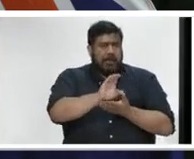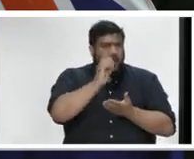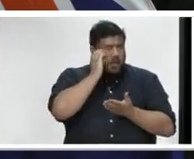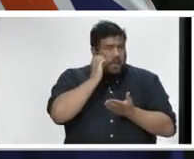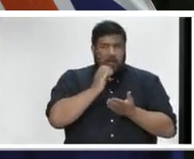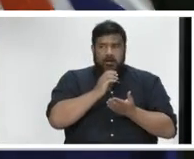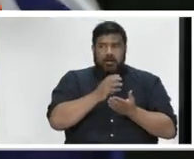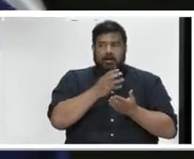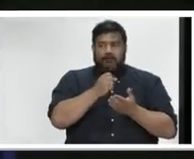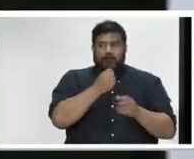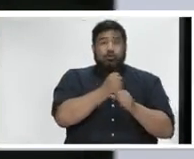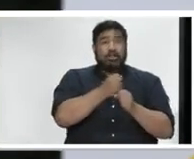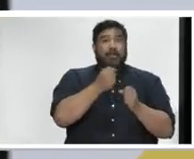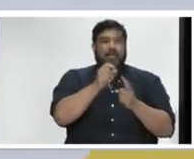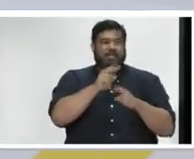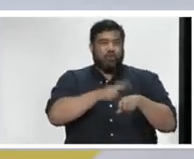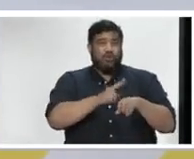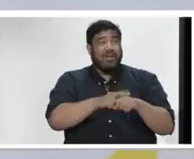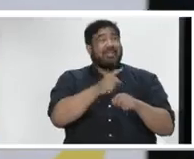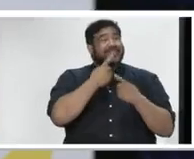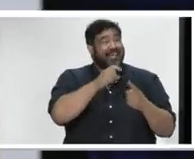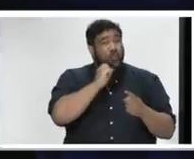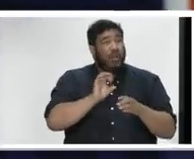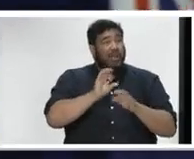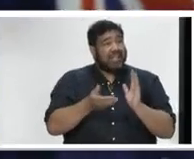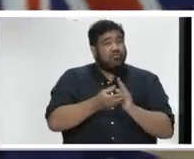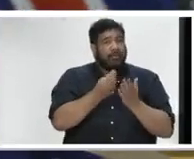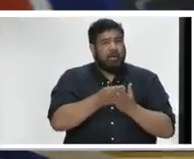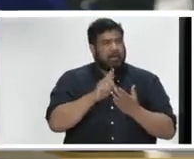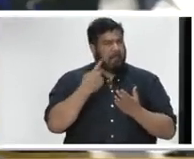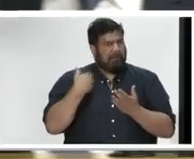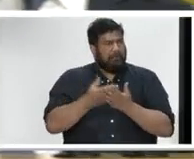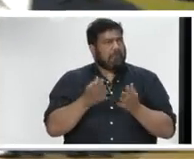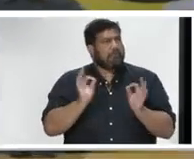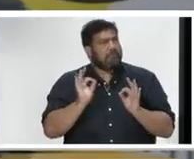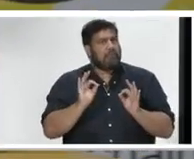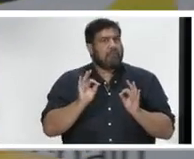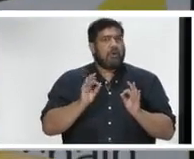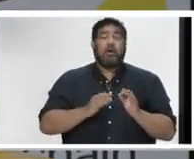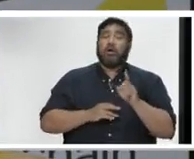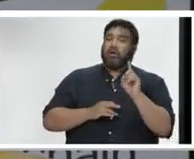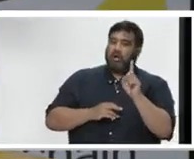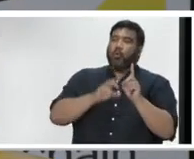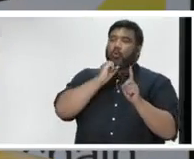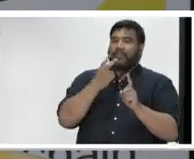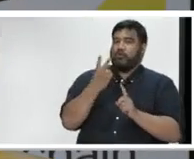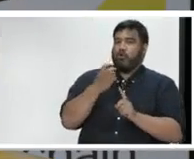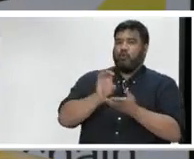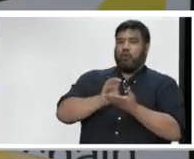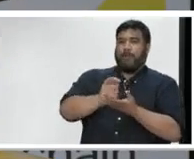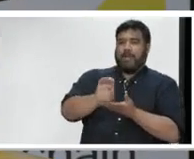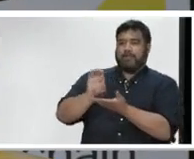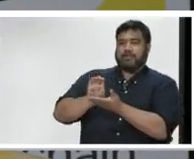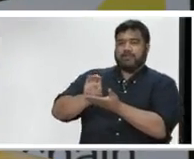General answer that question. Thanks, Minister. So there have been two payments already to primary care, to GPs, an initial